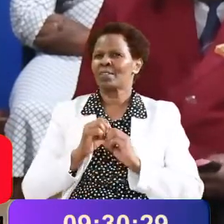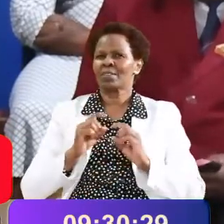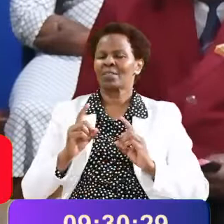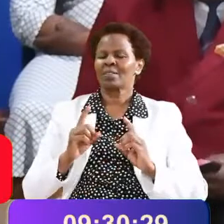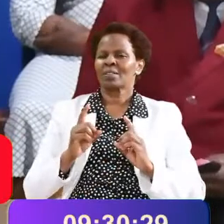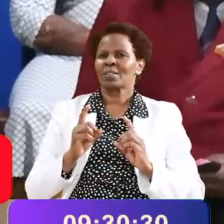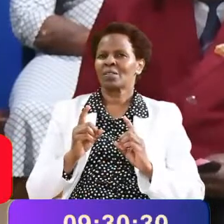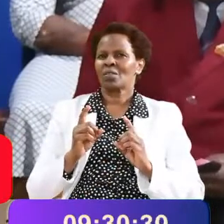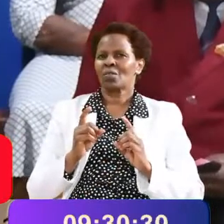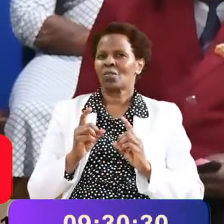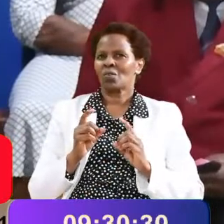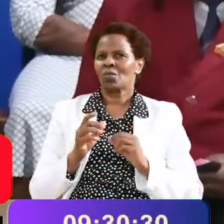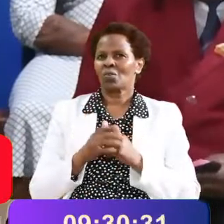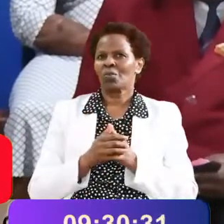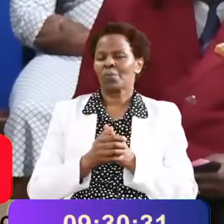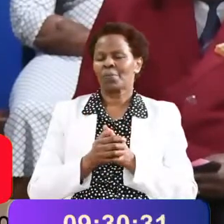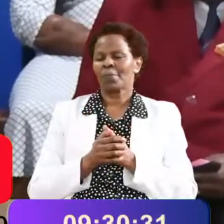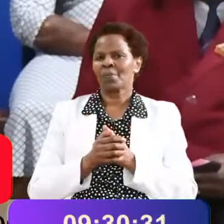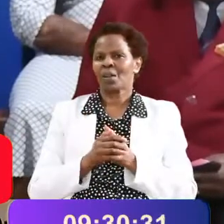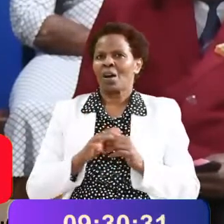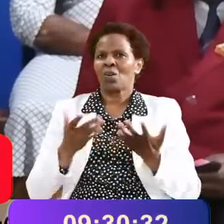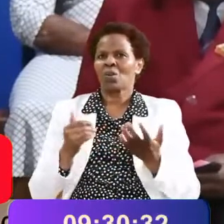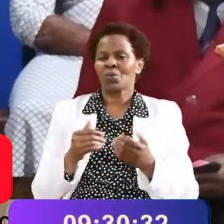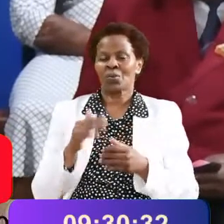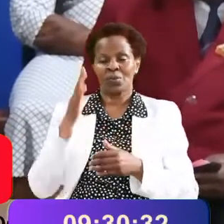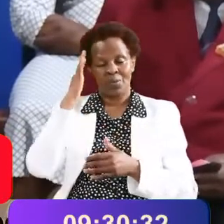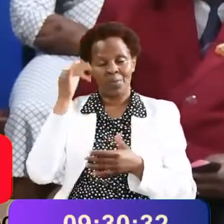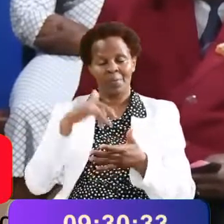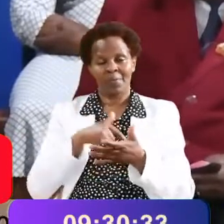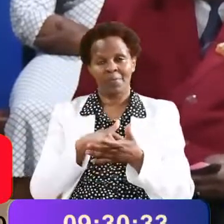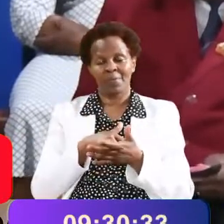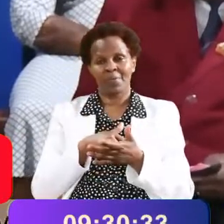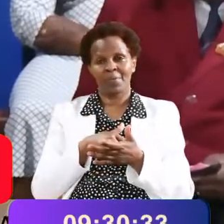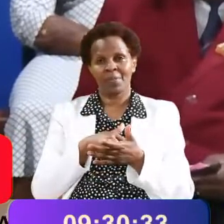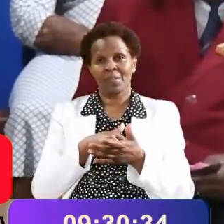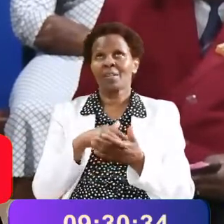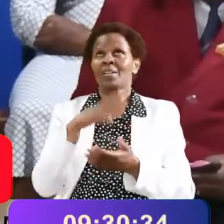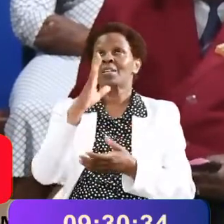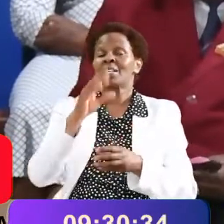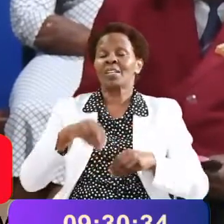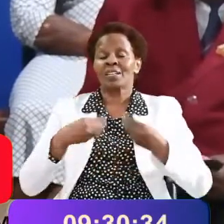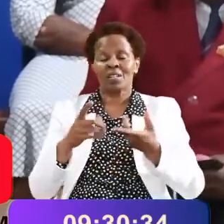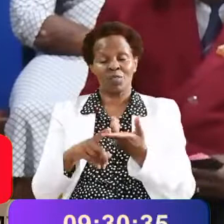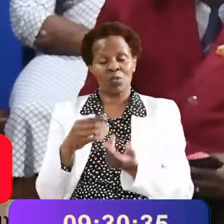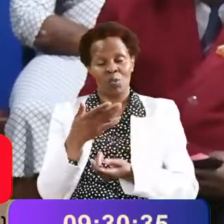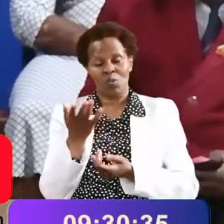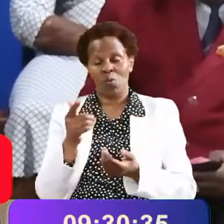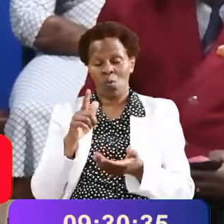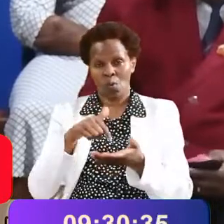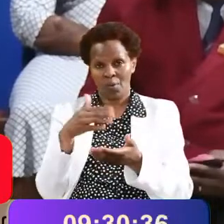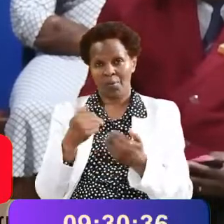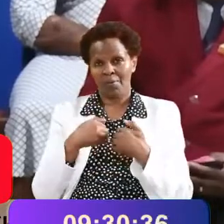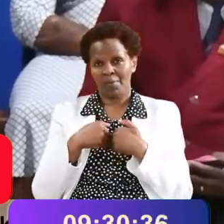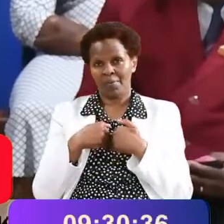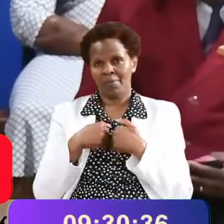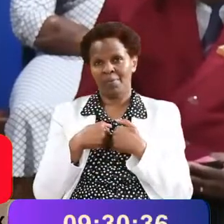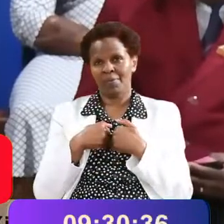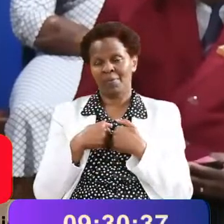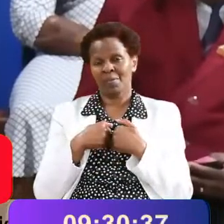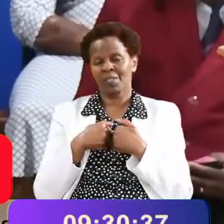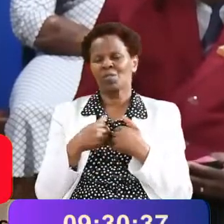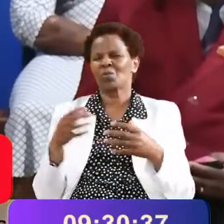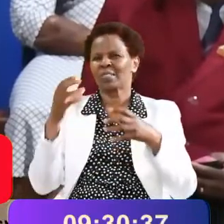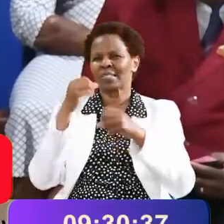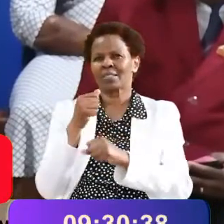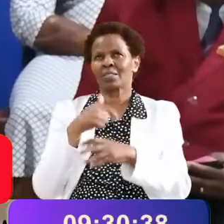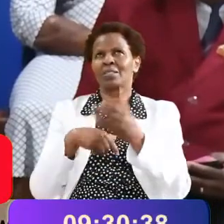shadow of turning. So having known that God has given you what you have, and even as we trust him